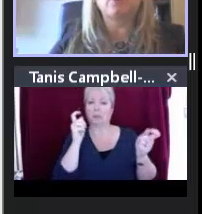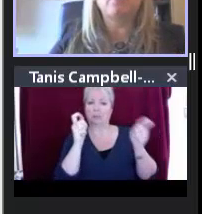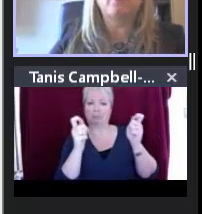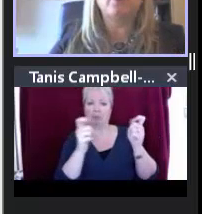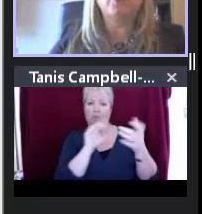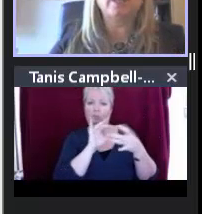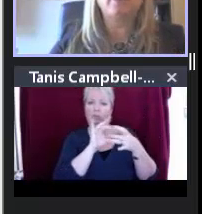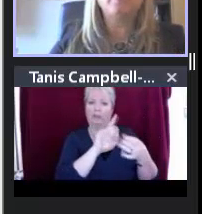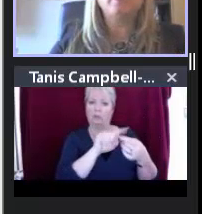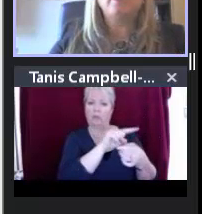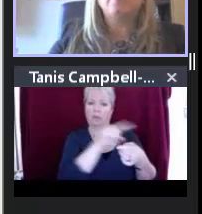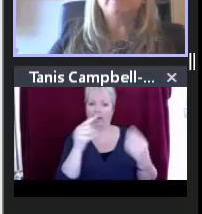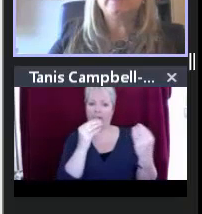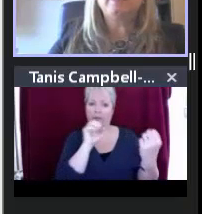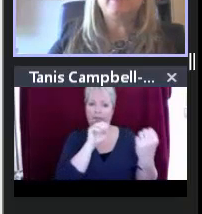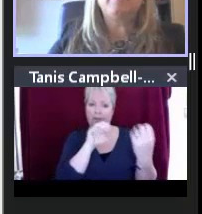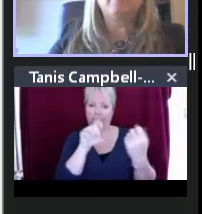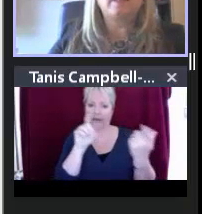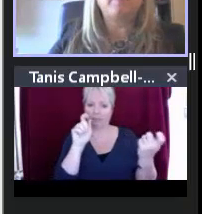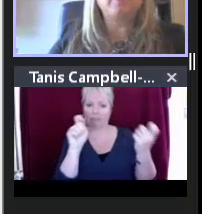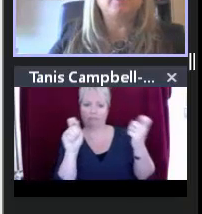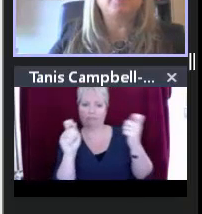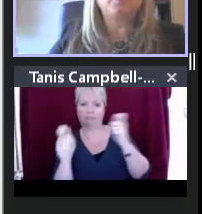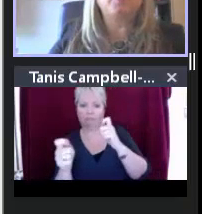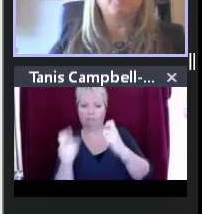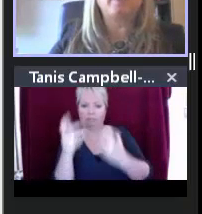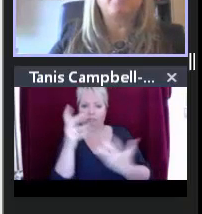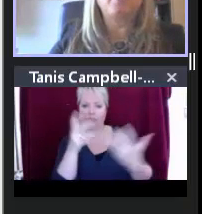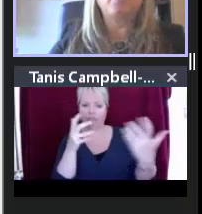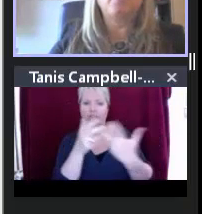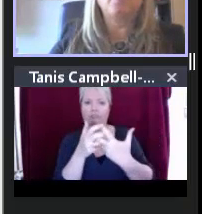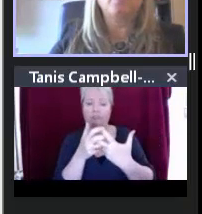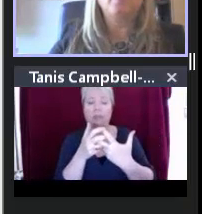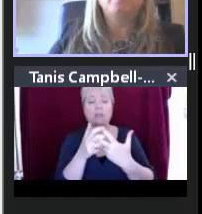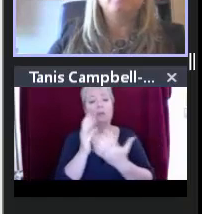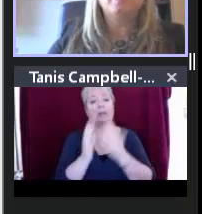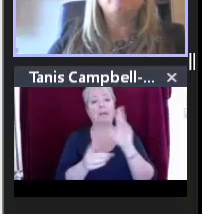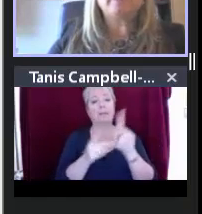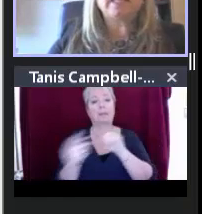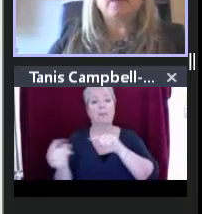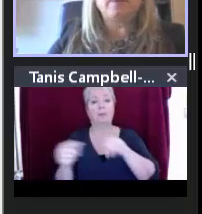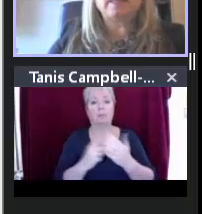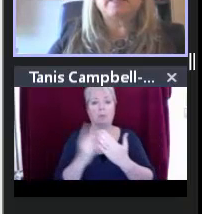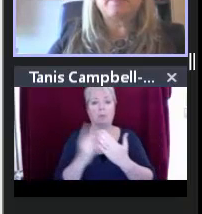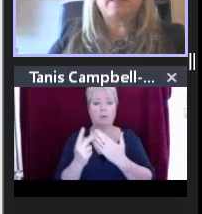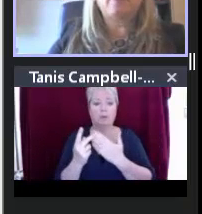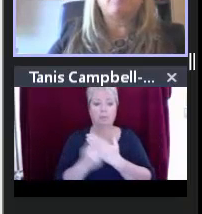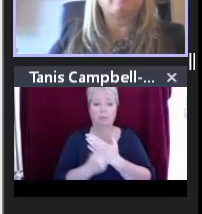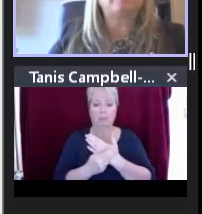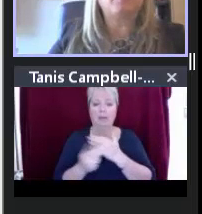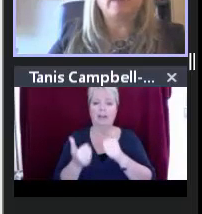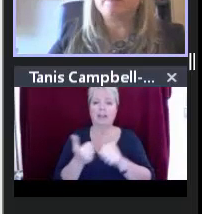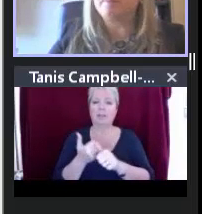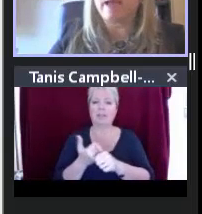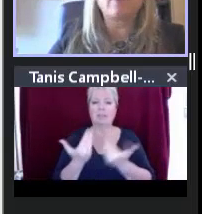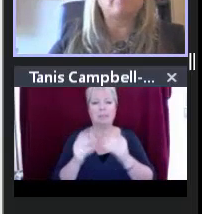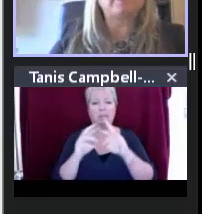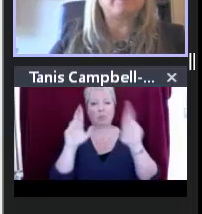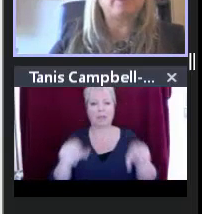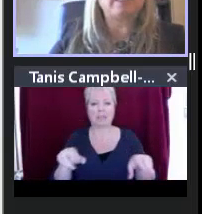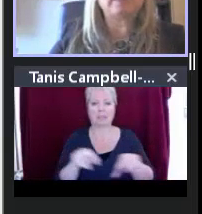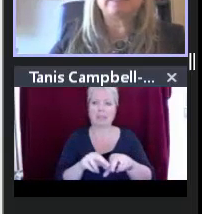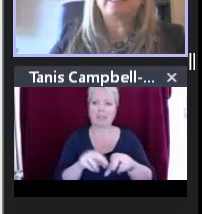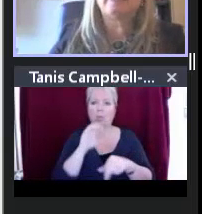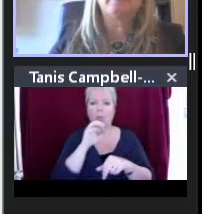about entrepreneurship. We see people coming to the program who have a dated resume, who have some great